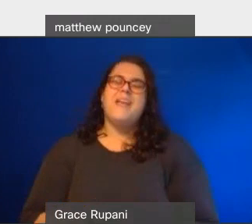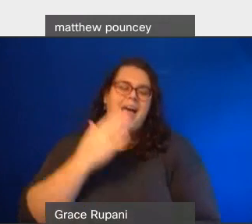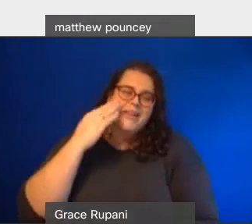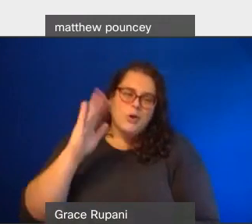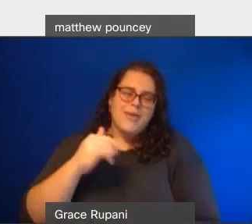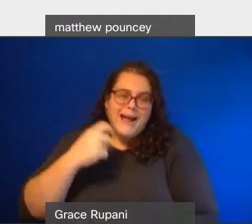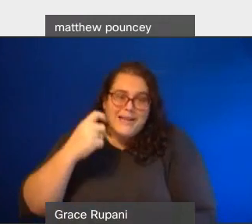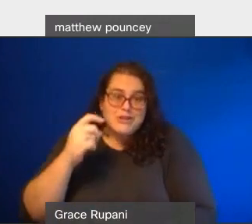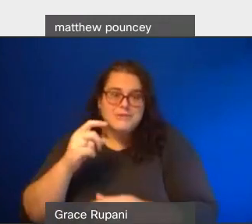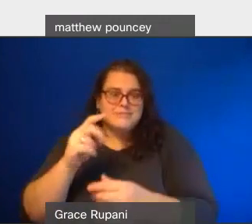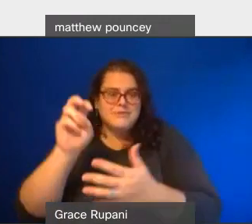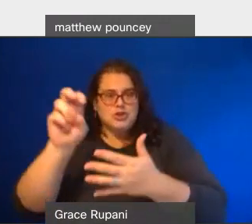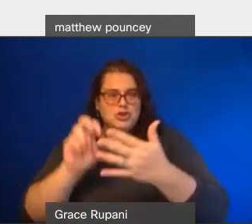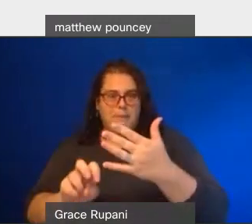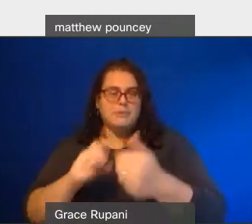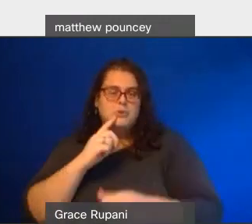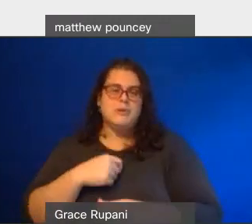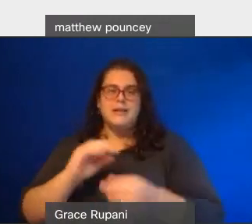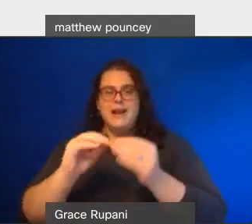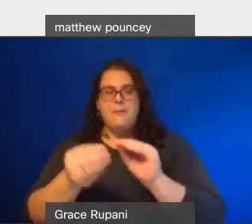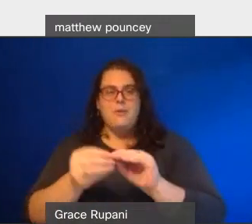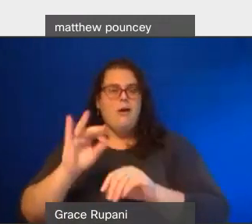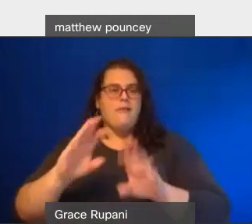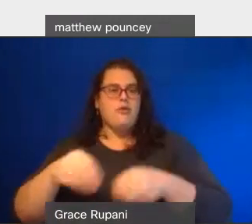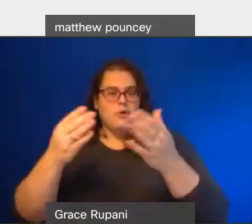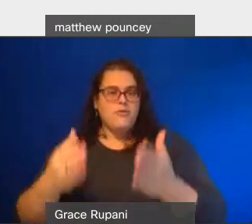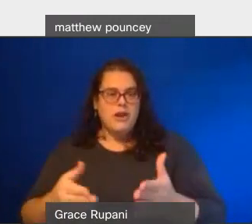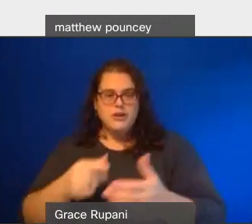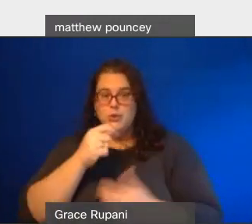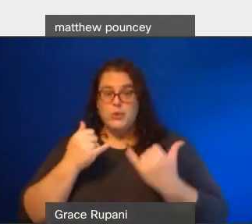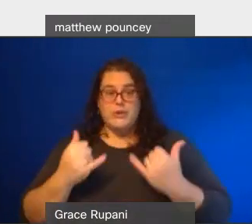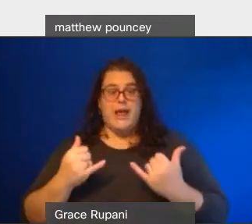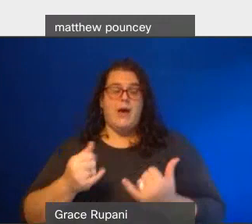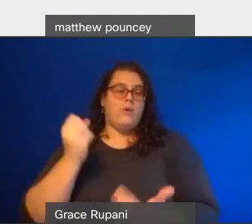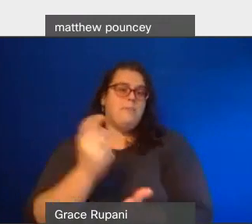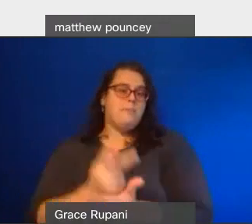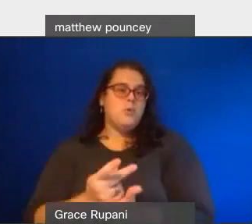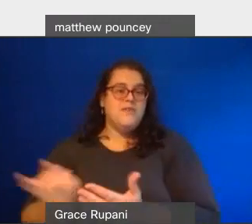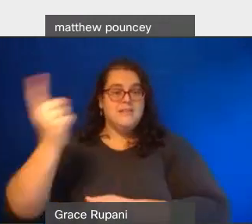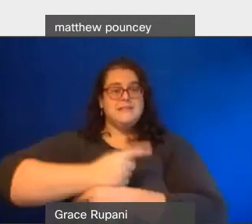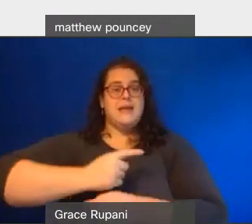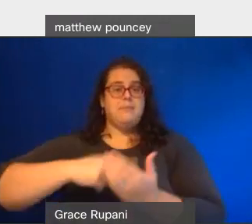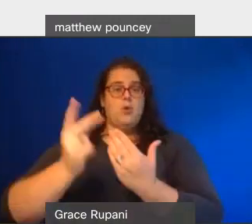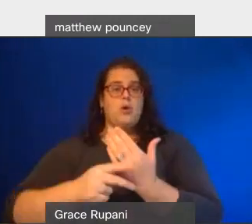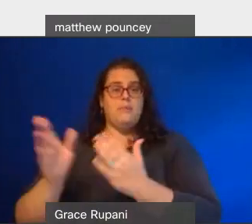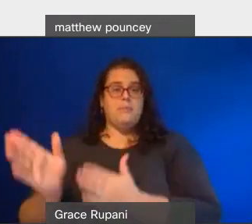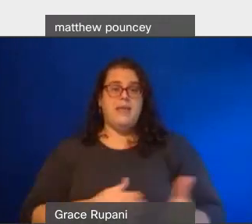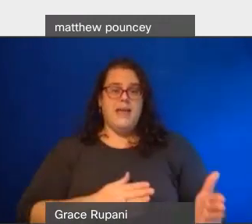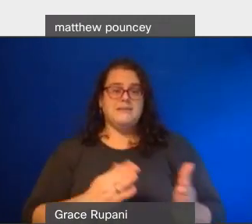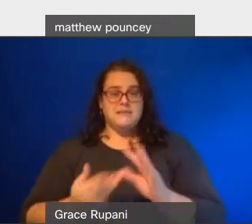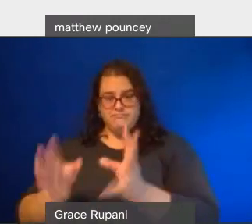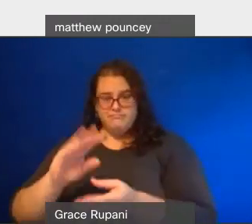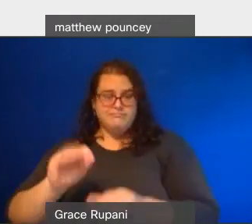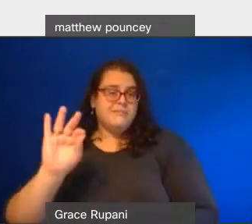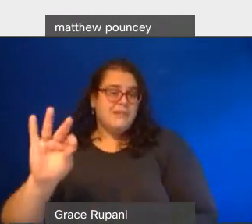the number of providers that have approved day program plans. There are 9. And